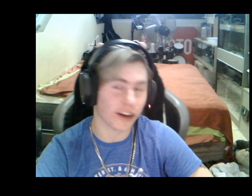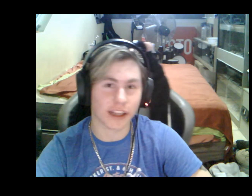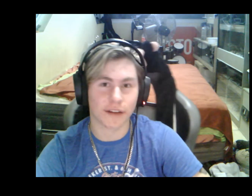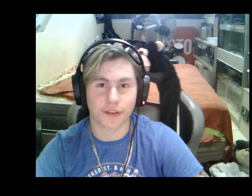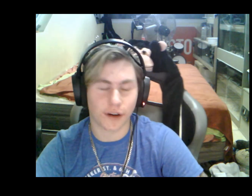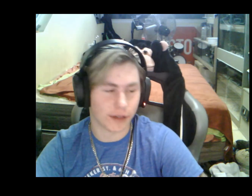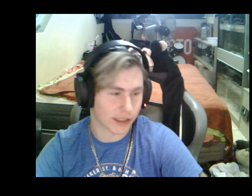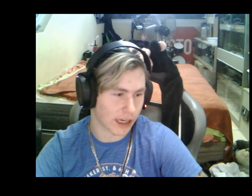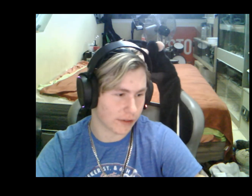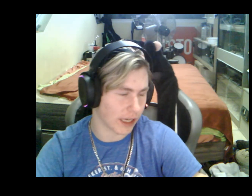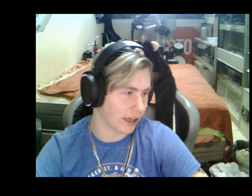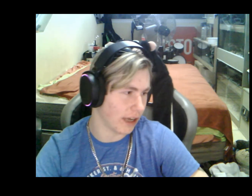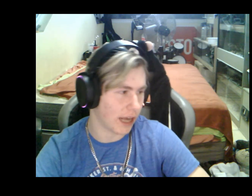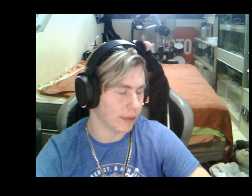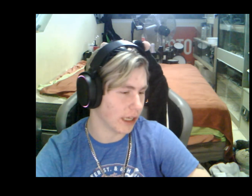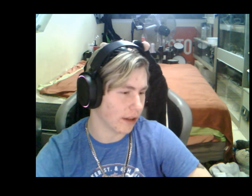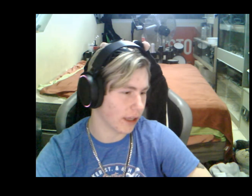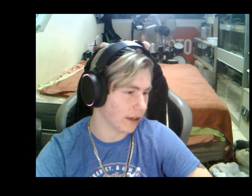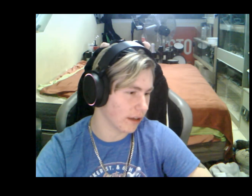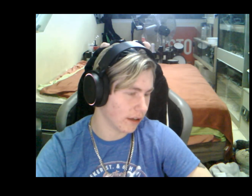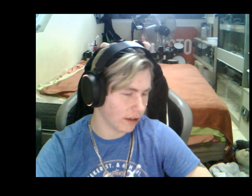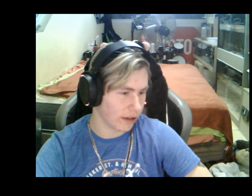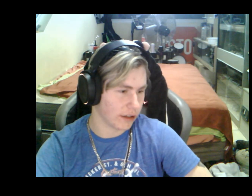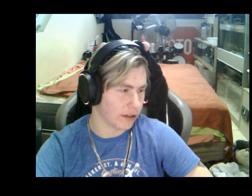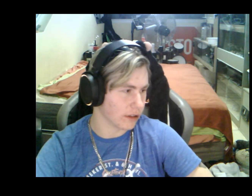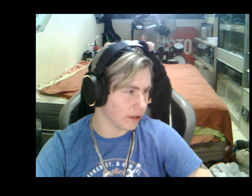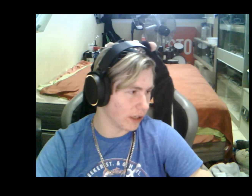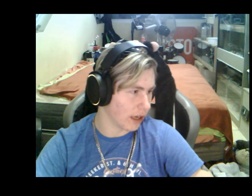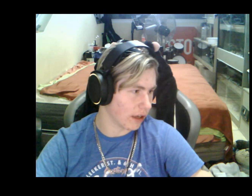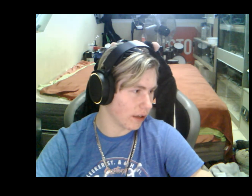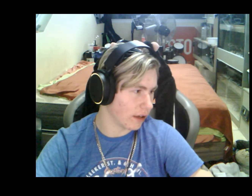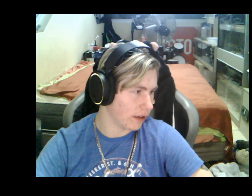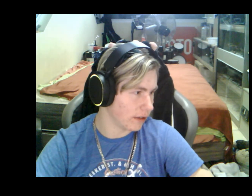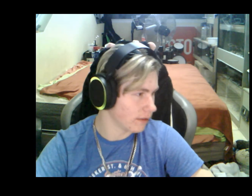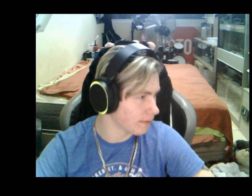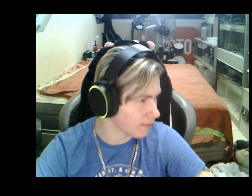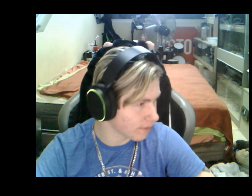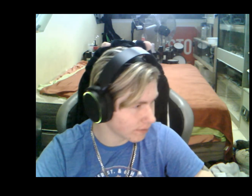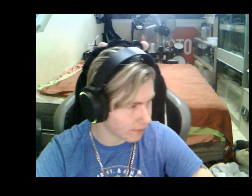I got that from, it's kind of like a hand-me-down thing. So yeah.